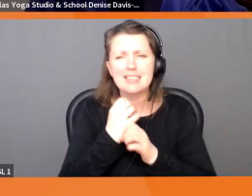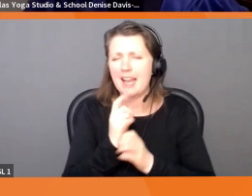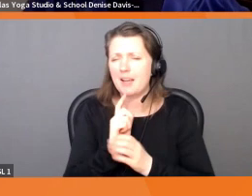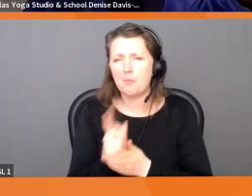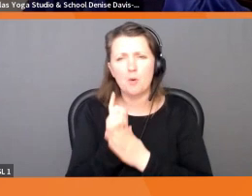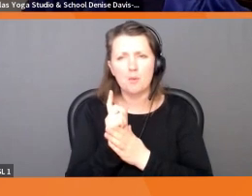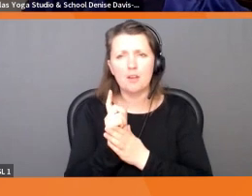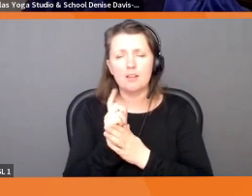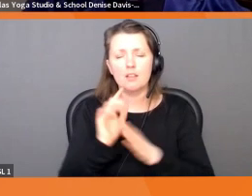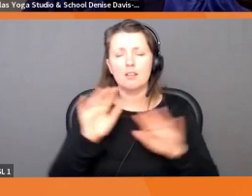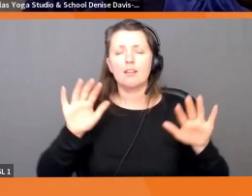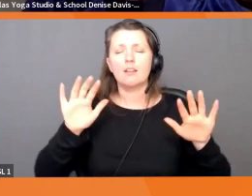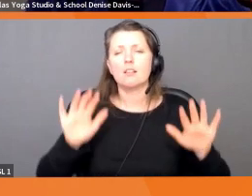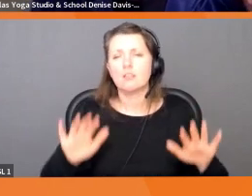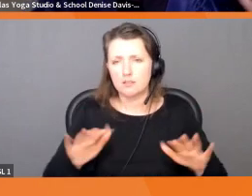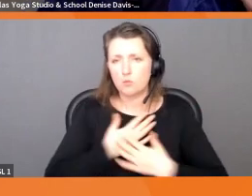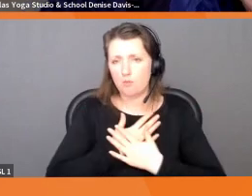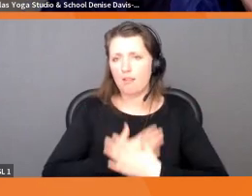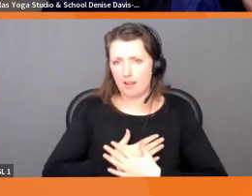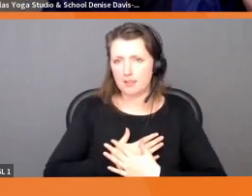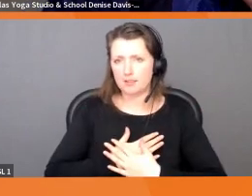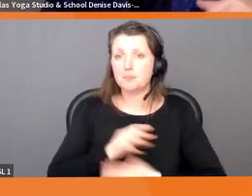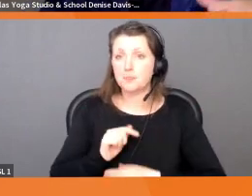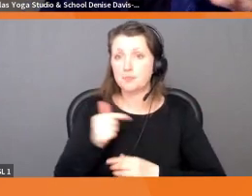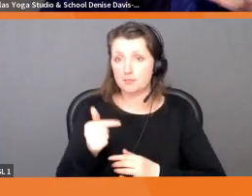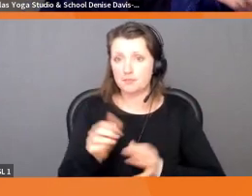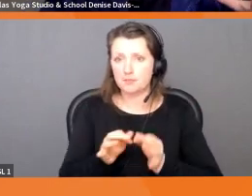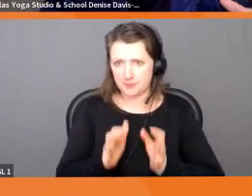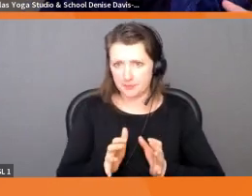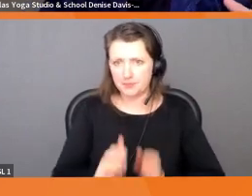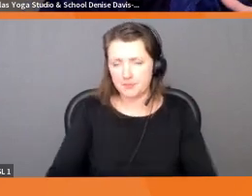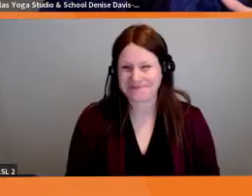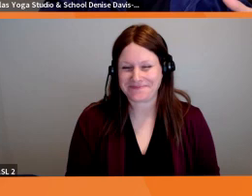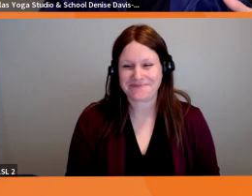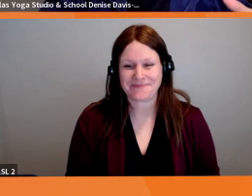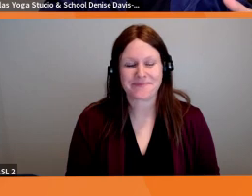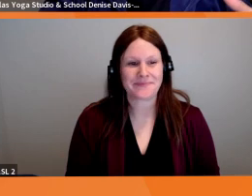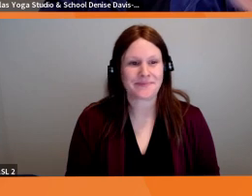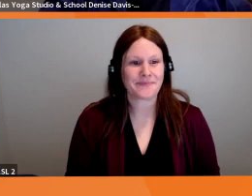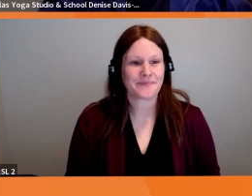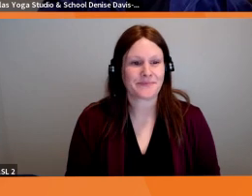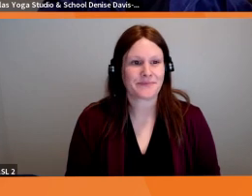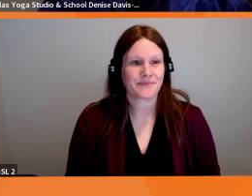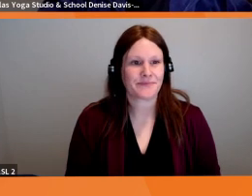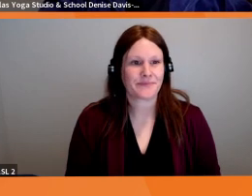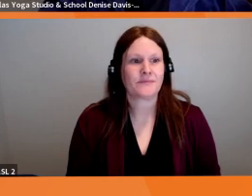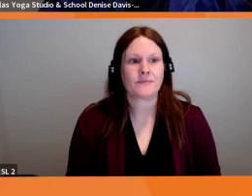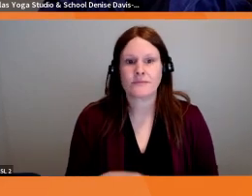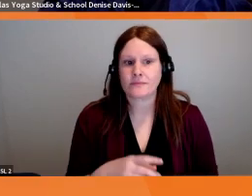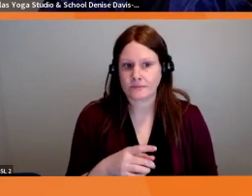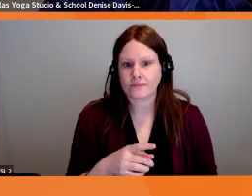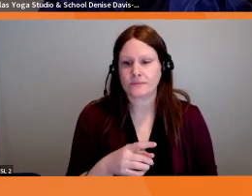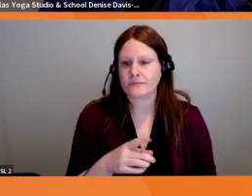to relax. Okay. And so moving through this, we want to do things that help us to